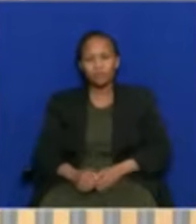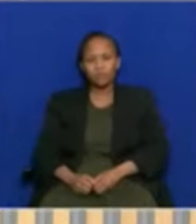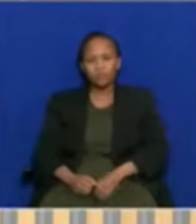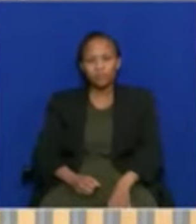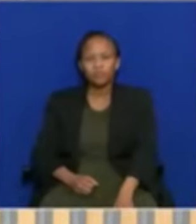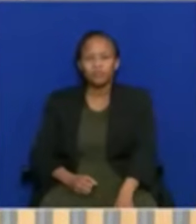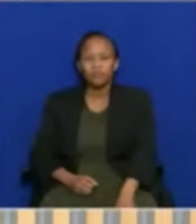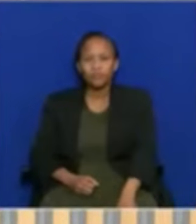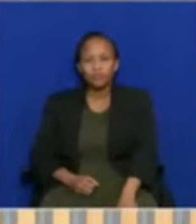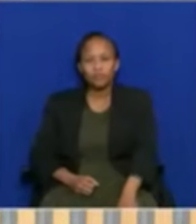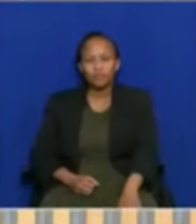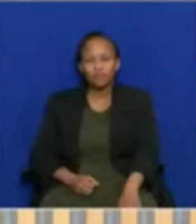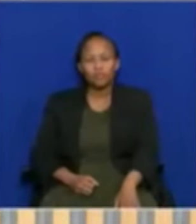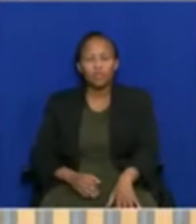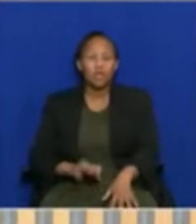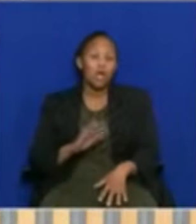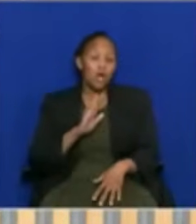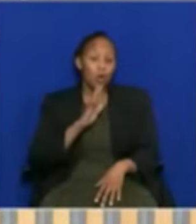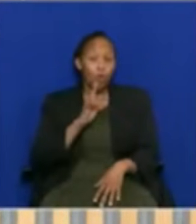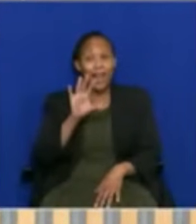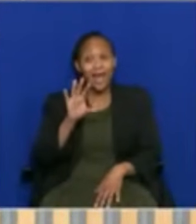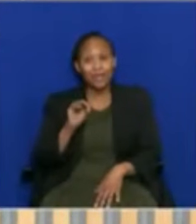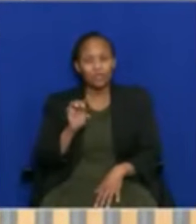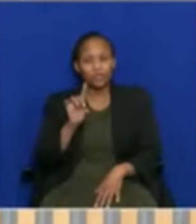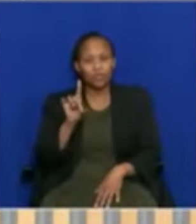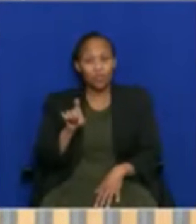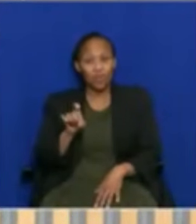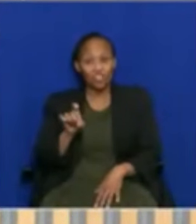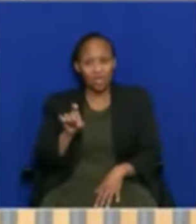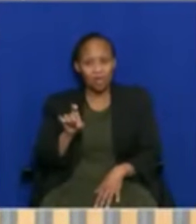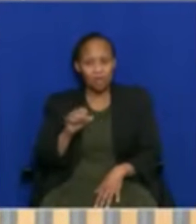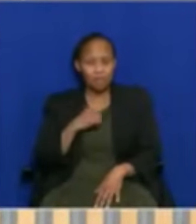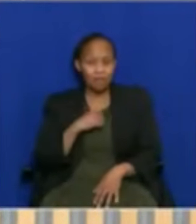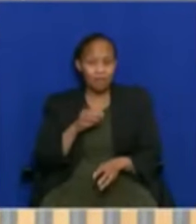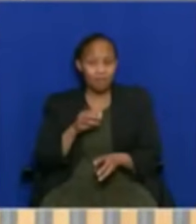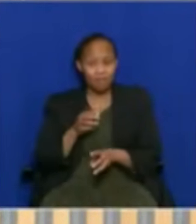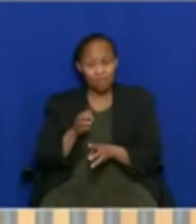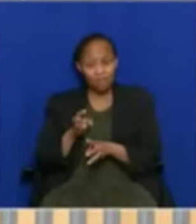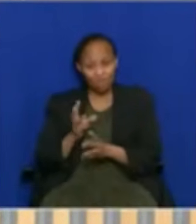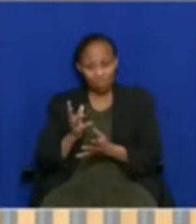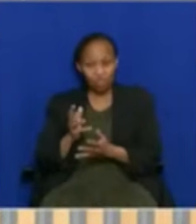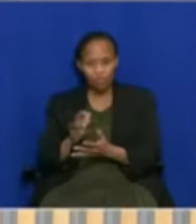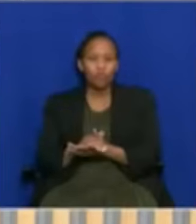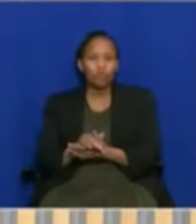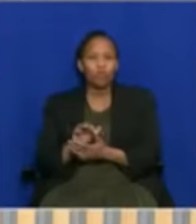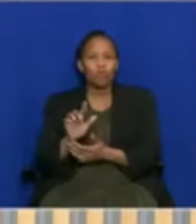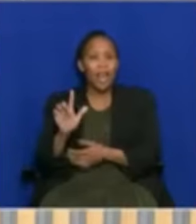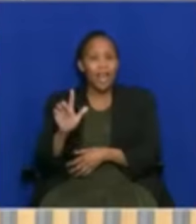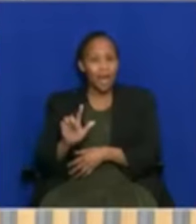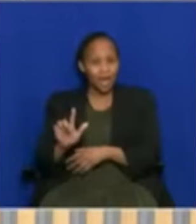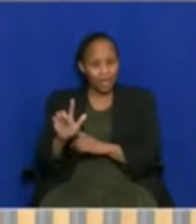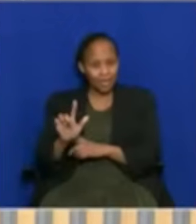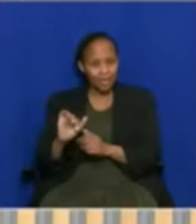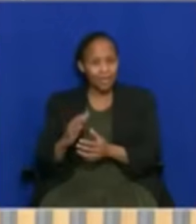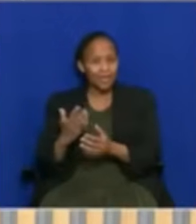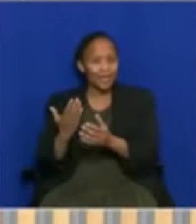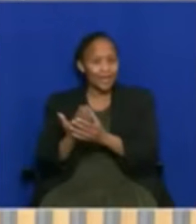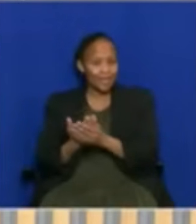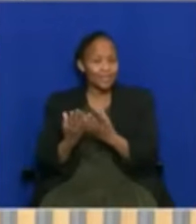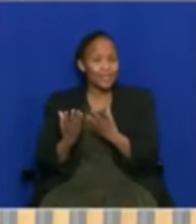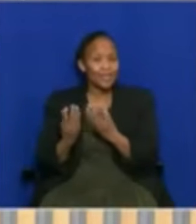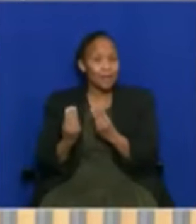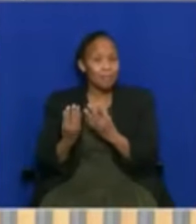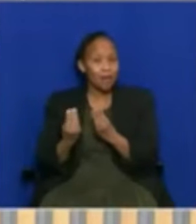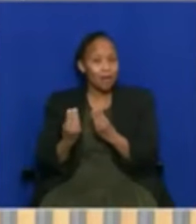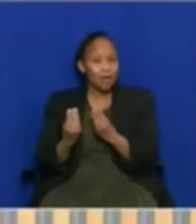way. The Langlaagte CAS number, is it one referred to in the affidavit,